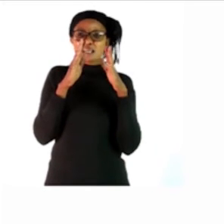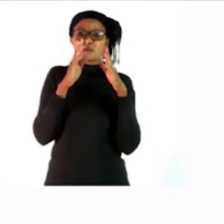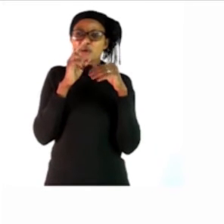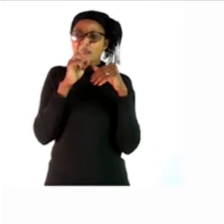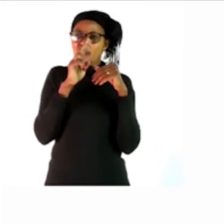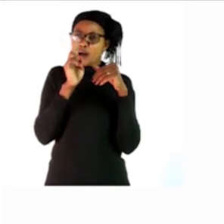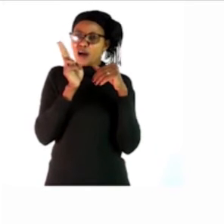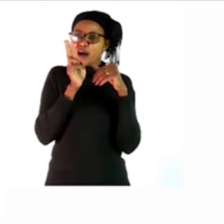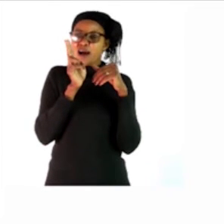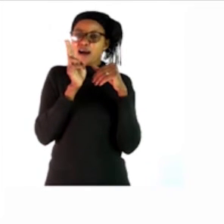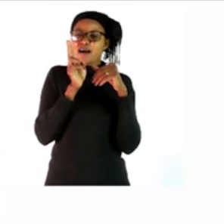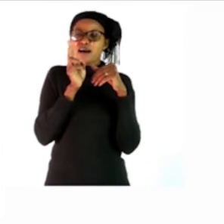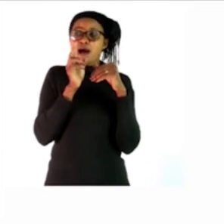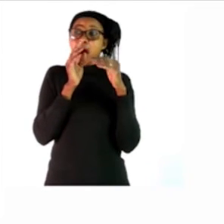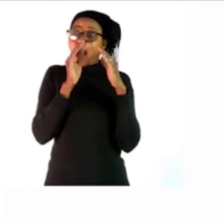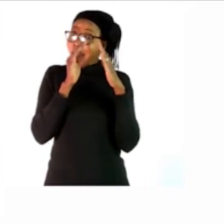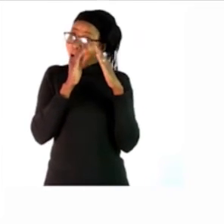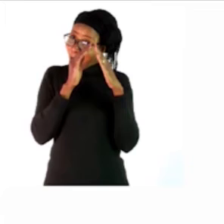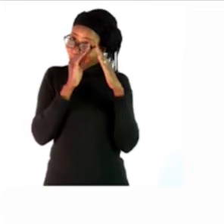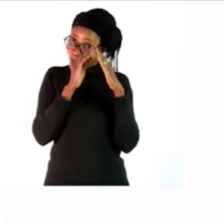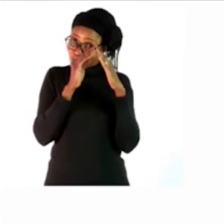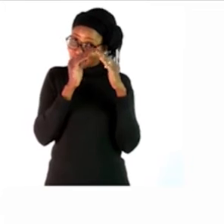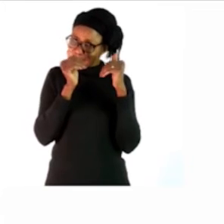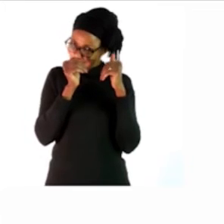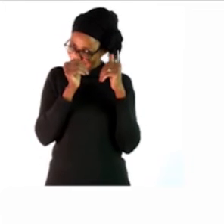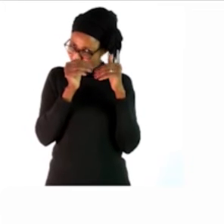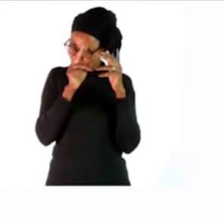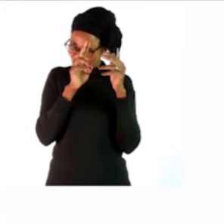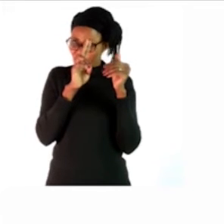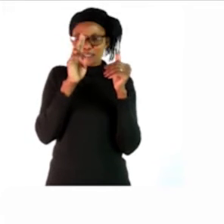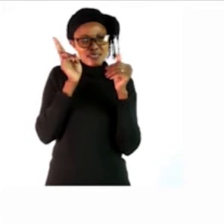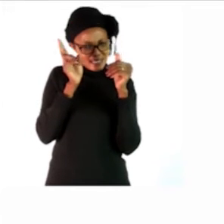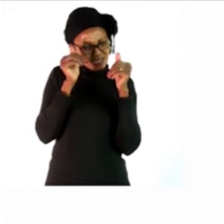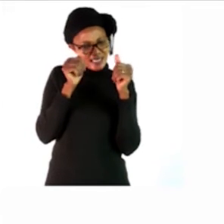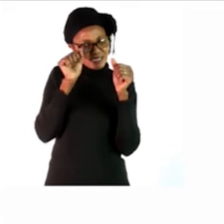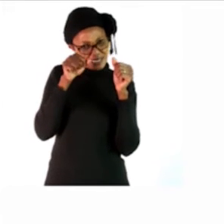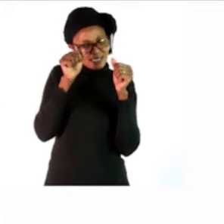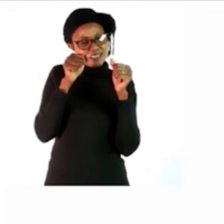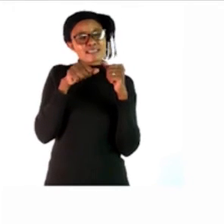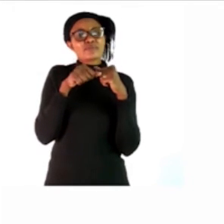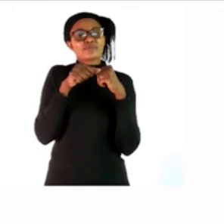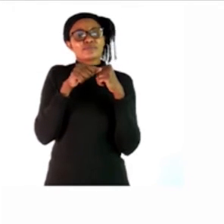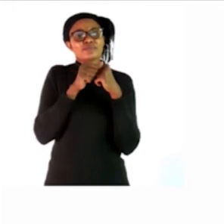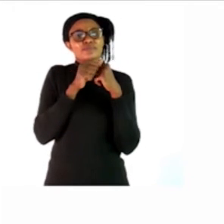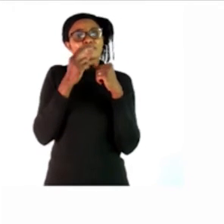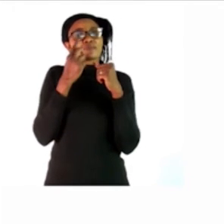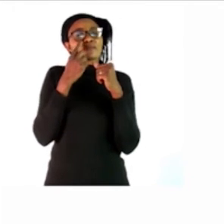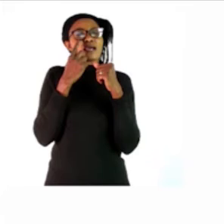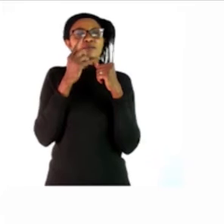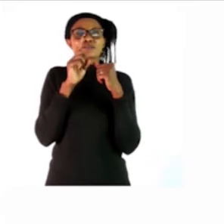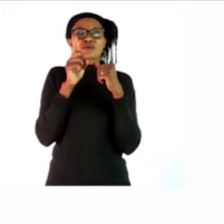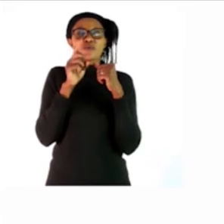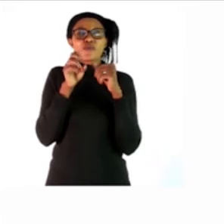Yes. House. Does it start with H? Yes, very good. Now let's see what we